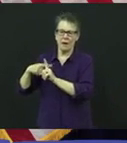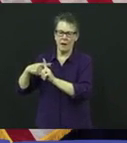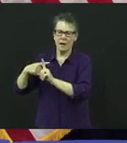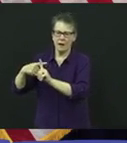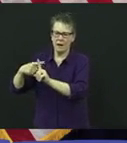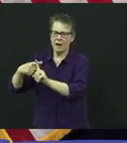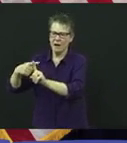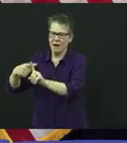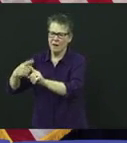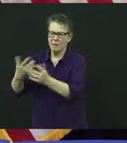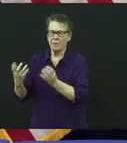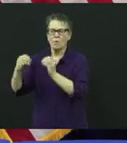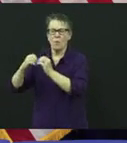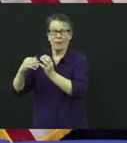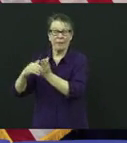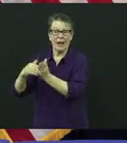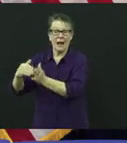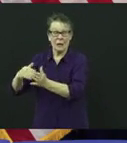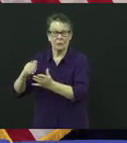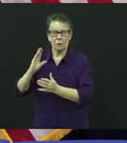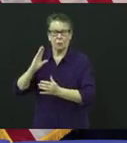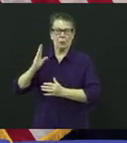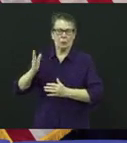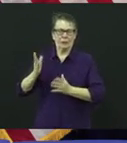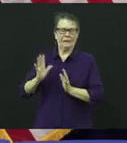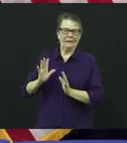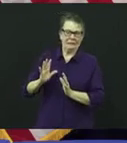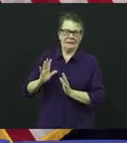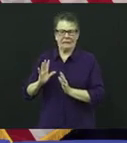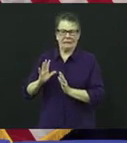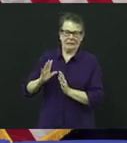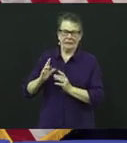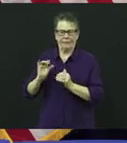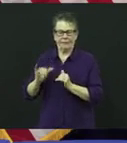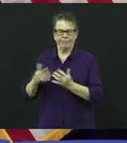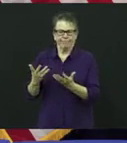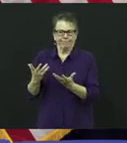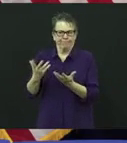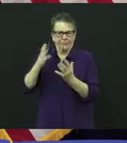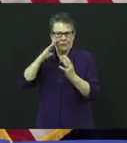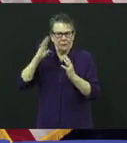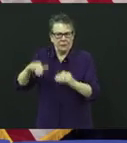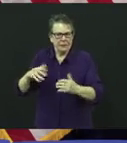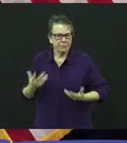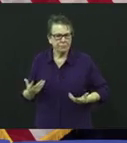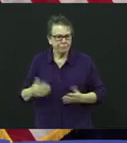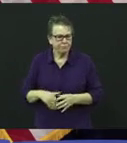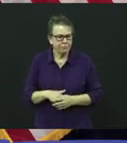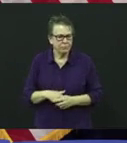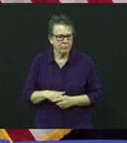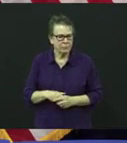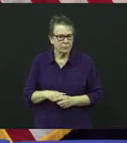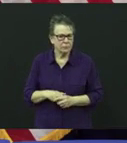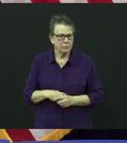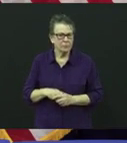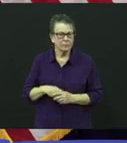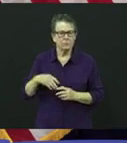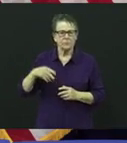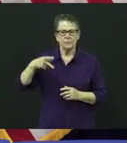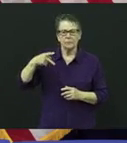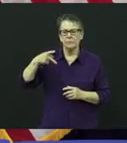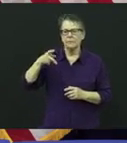Judy has a little bit of a window today on the non-positive tests, and I will let her go through that, but that's something that folks